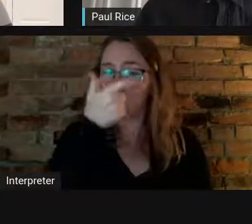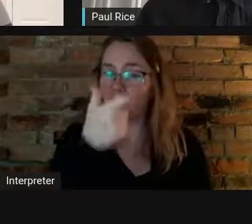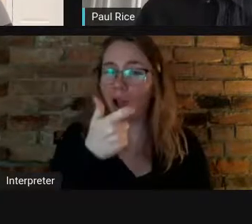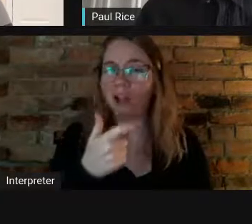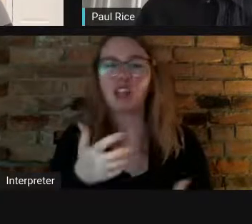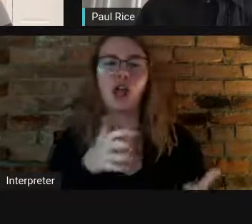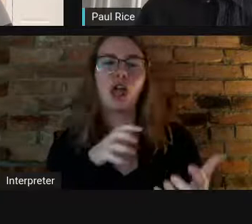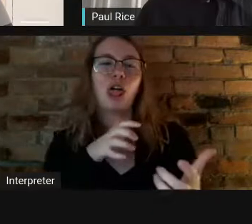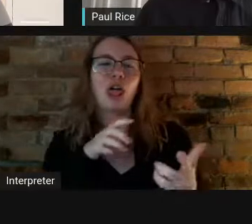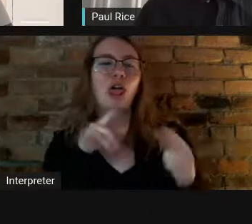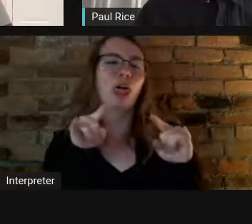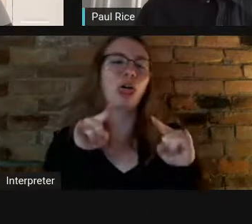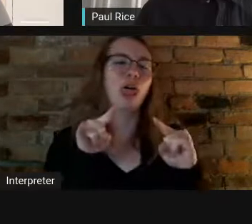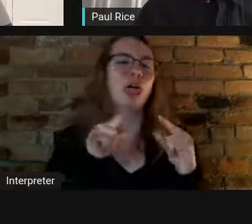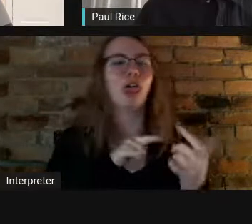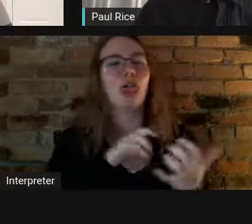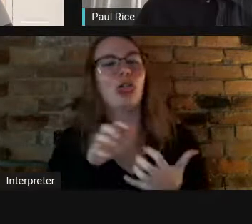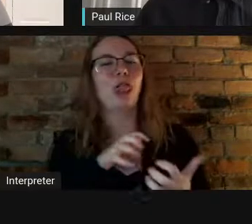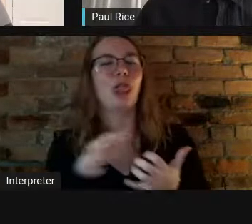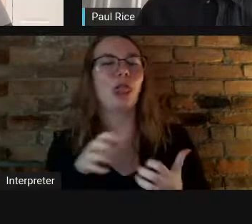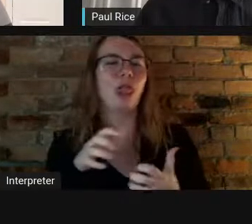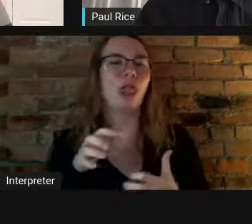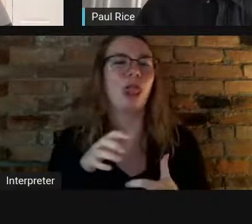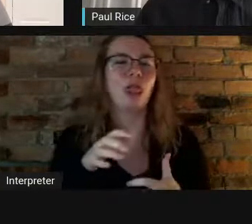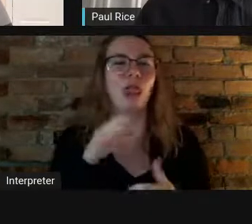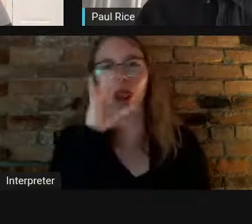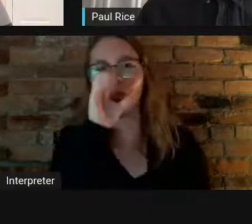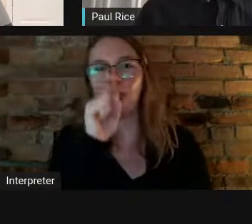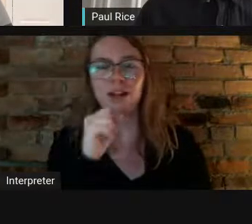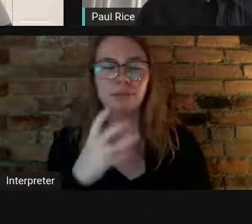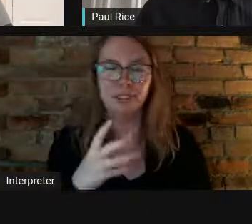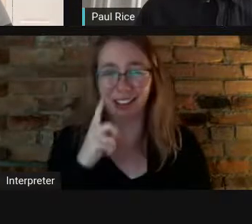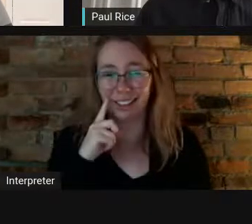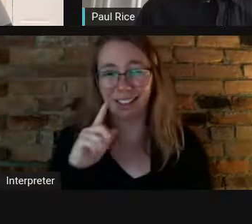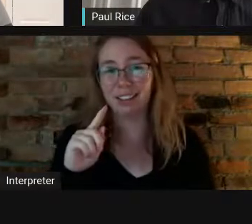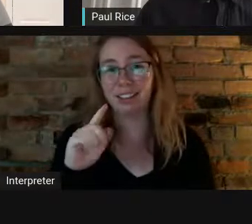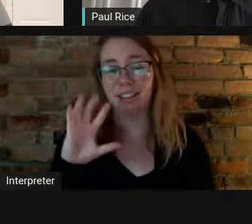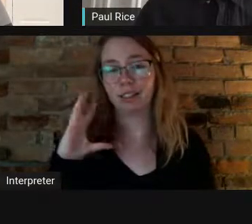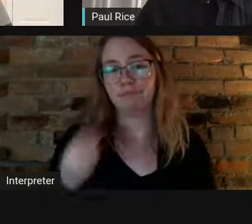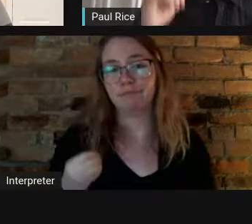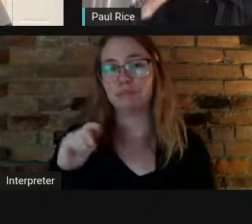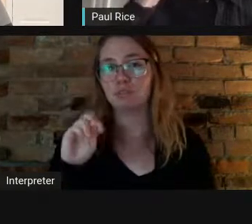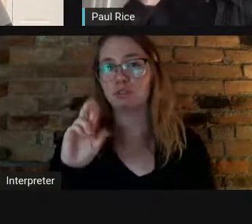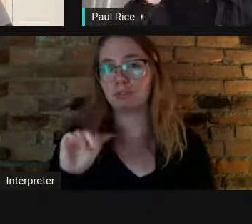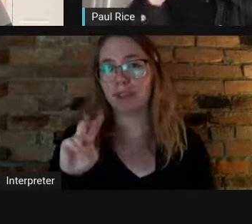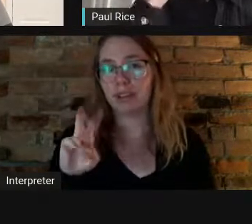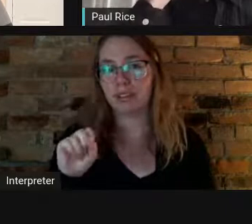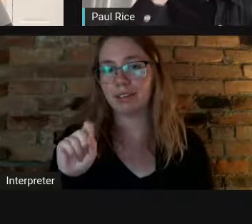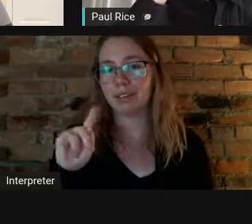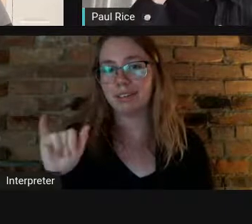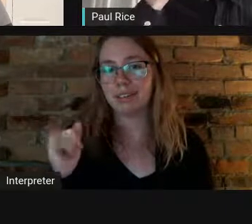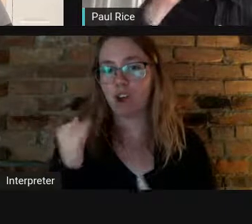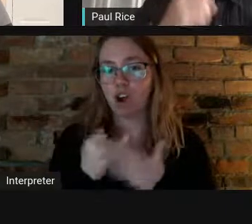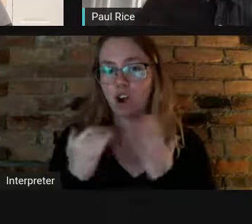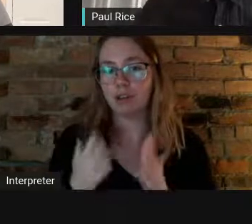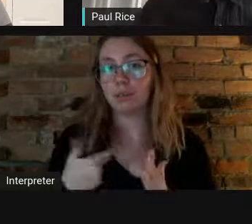I think the travesty artist that we interviewed has found a way